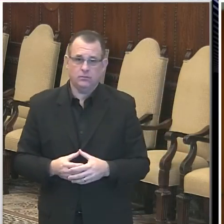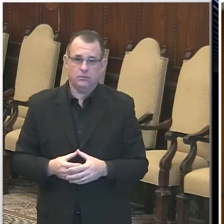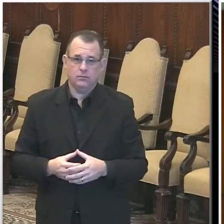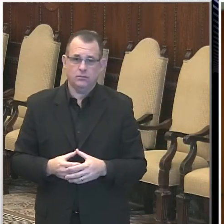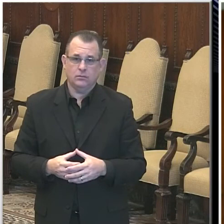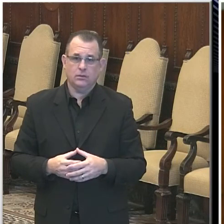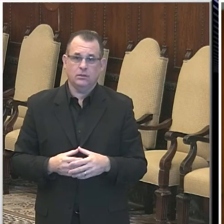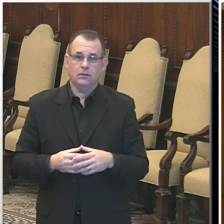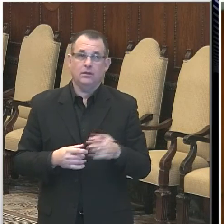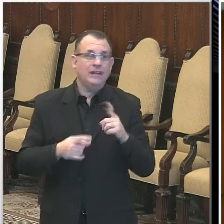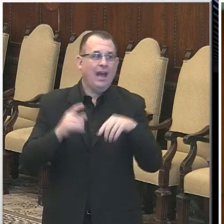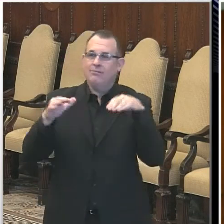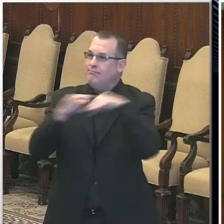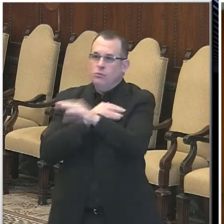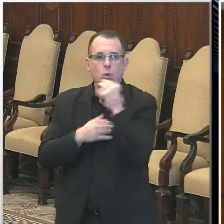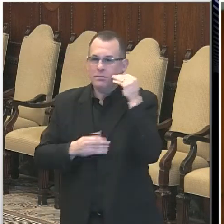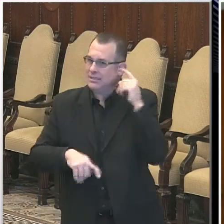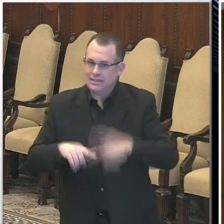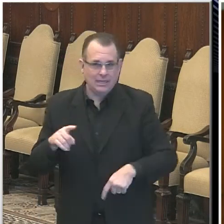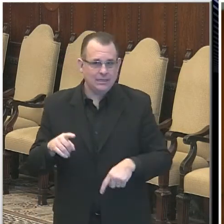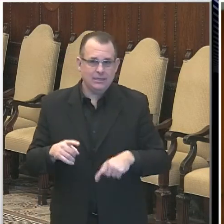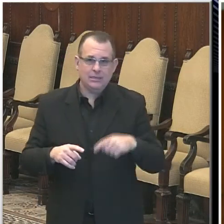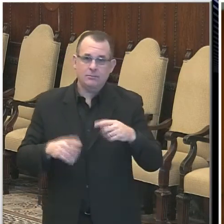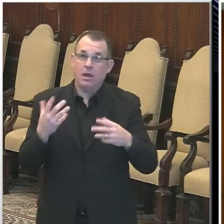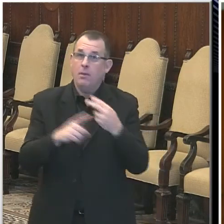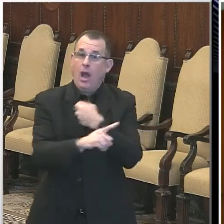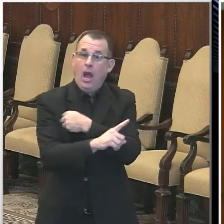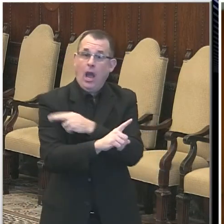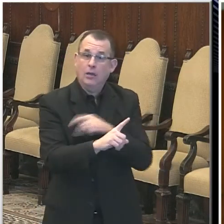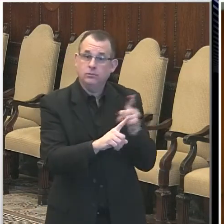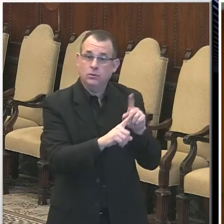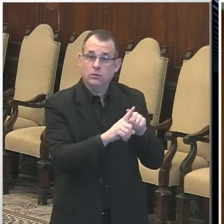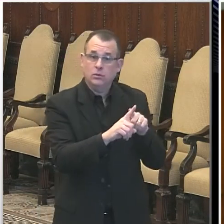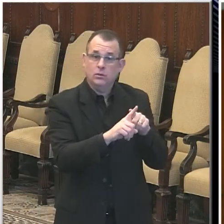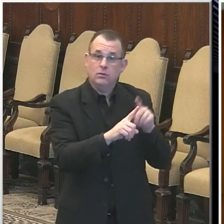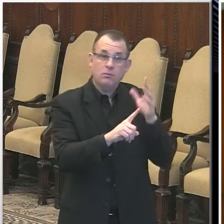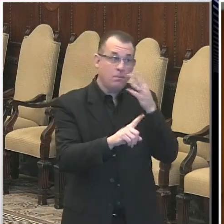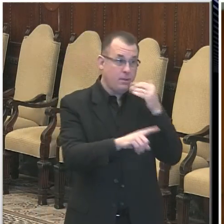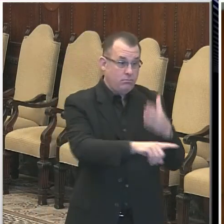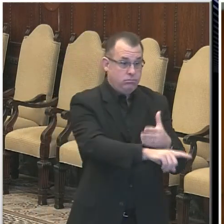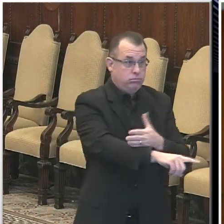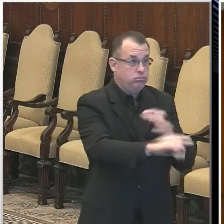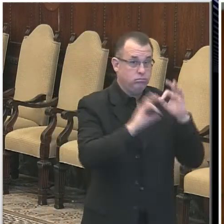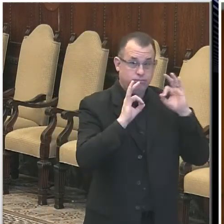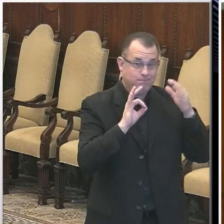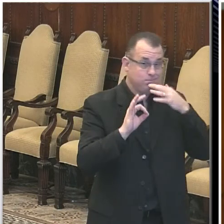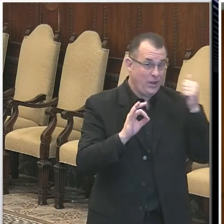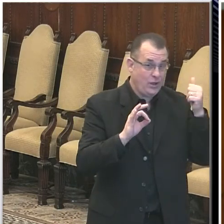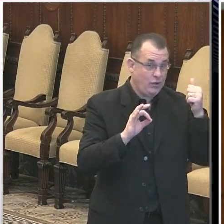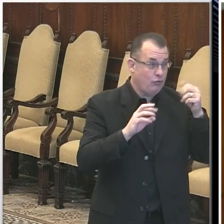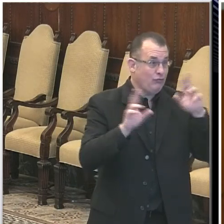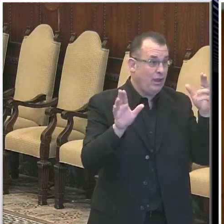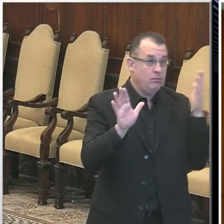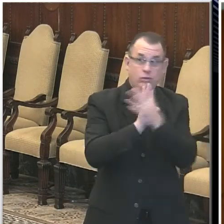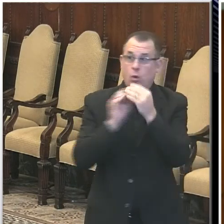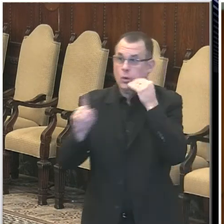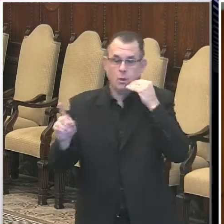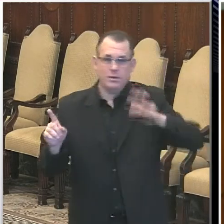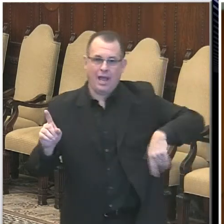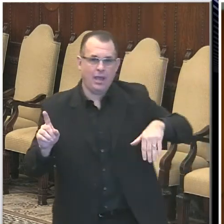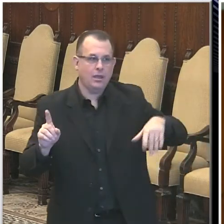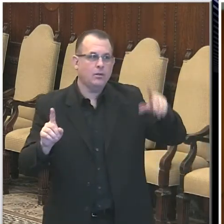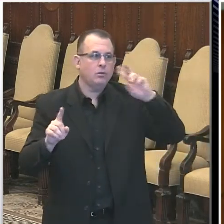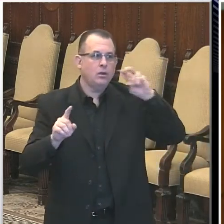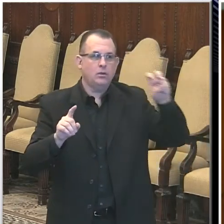And so they may spend the last 3 or 4 days of their hospitalization at the Leocore Center to free up beds so those hospitals can deal with sicker patients. So no, it's